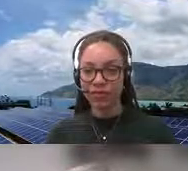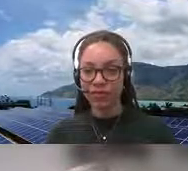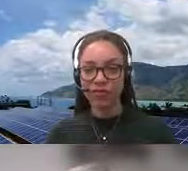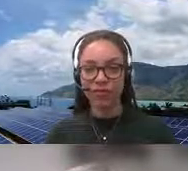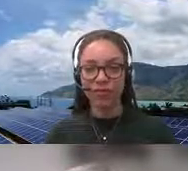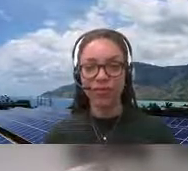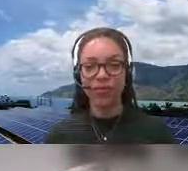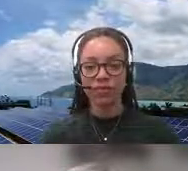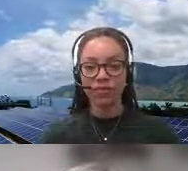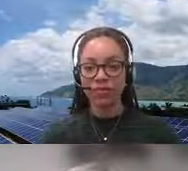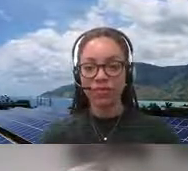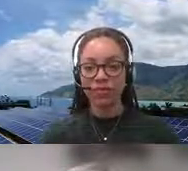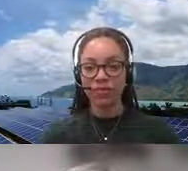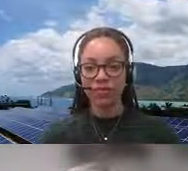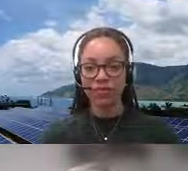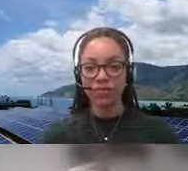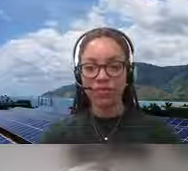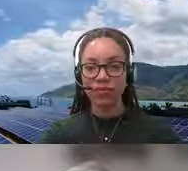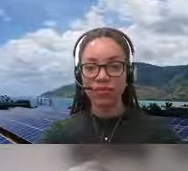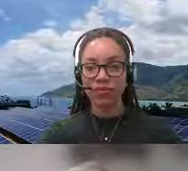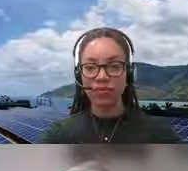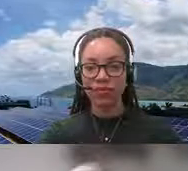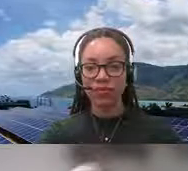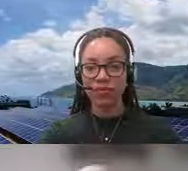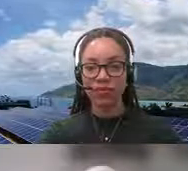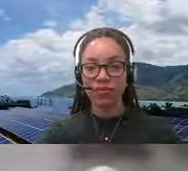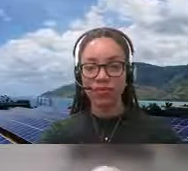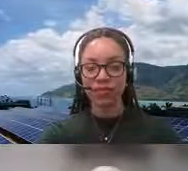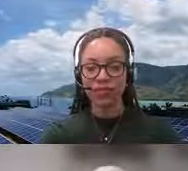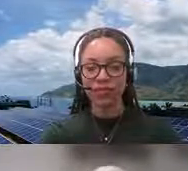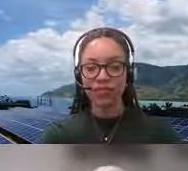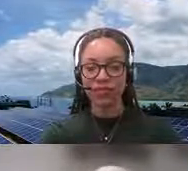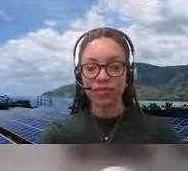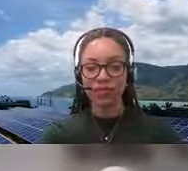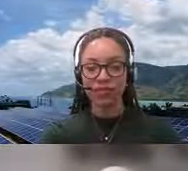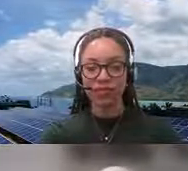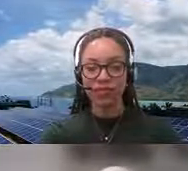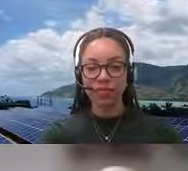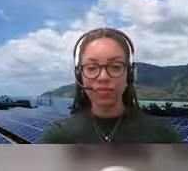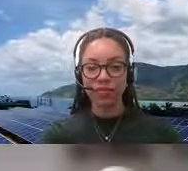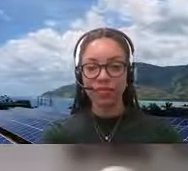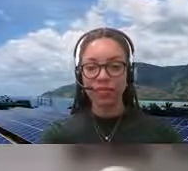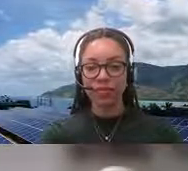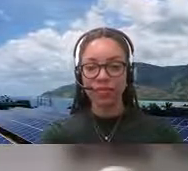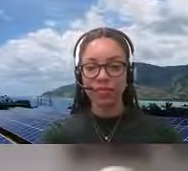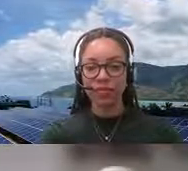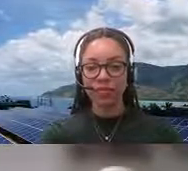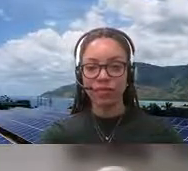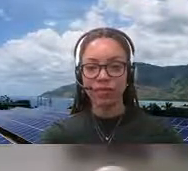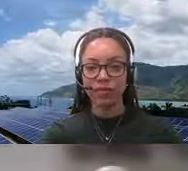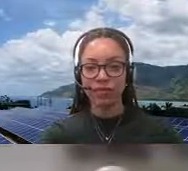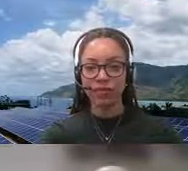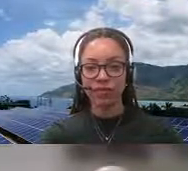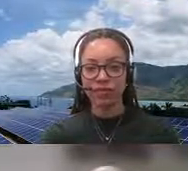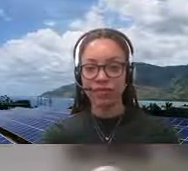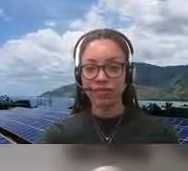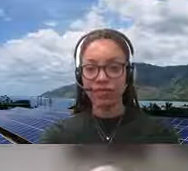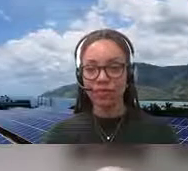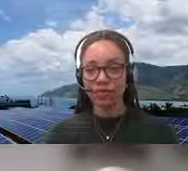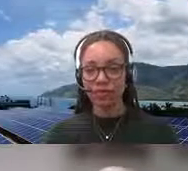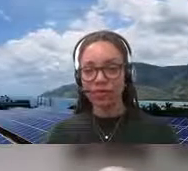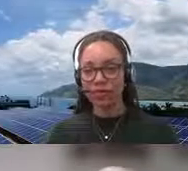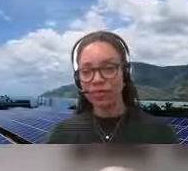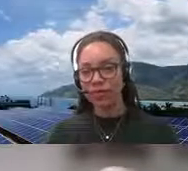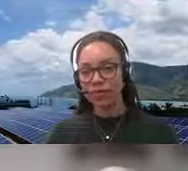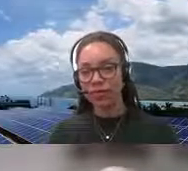even the other end of the spectrum. We've got an idea, but we don't have a clue how to actually go about getting this started, what do we need to be aware of? What do we need